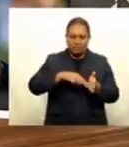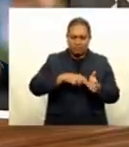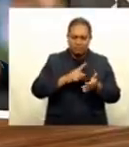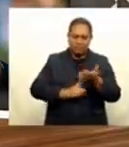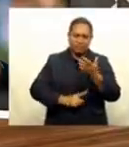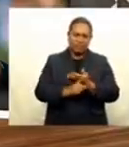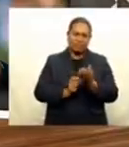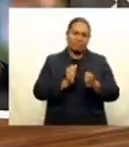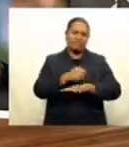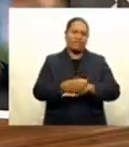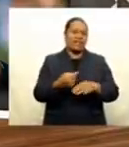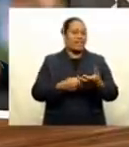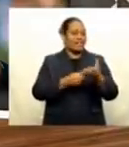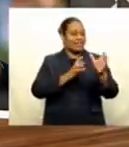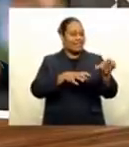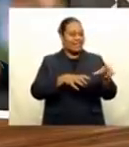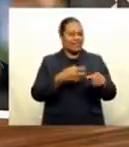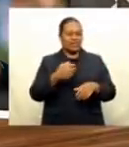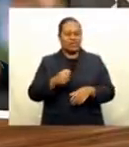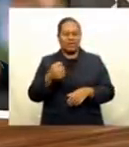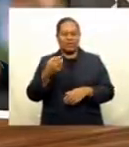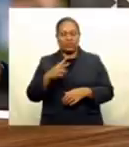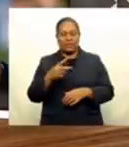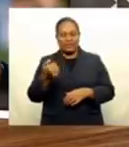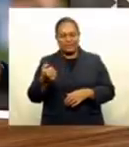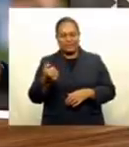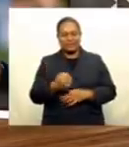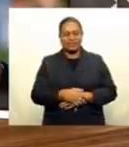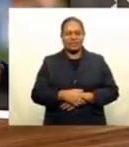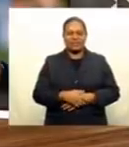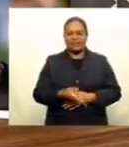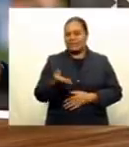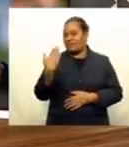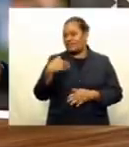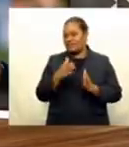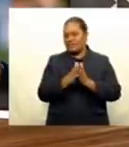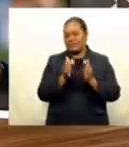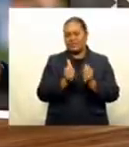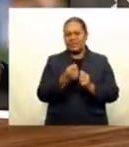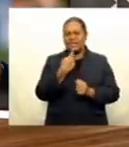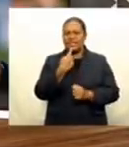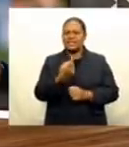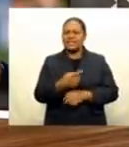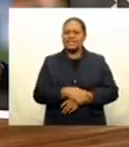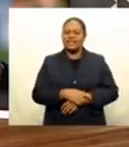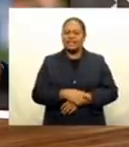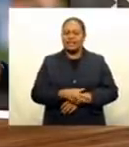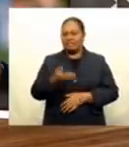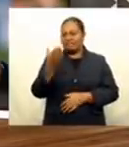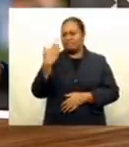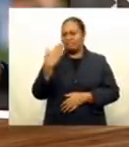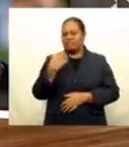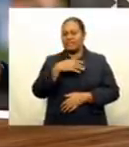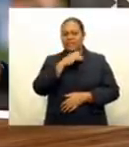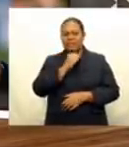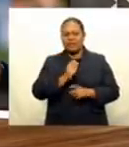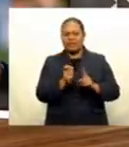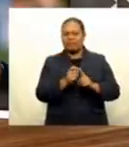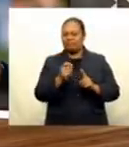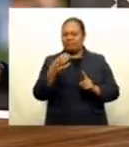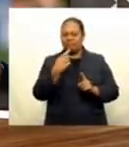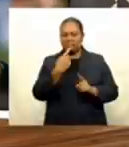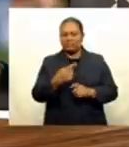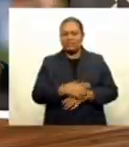Leicester Tigers 26-23 over the weekend. The first try of the match coming compliments of former All Black Charles Piutau and current